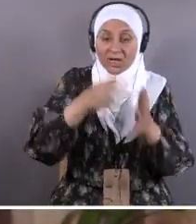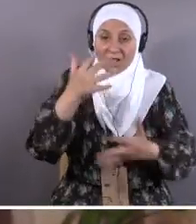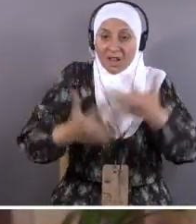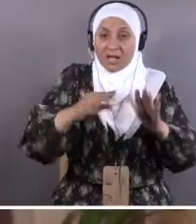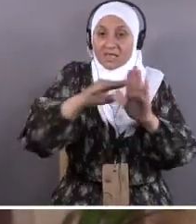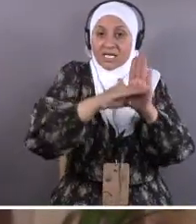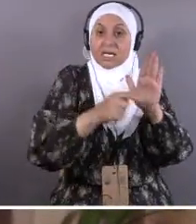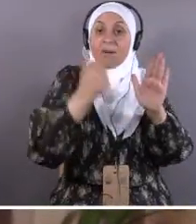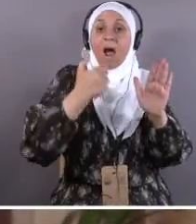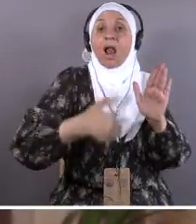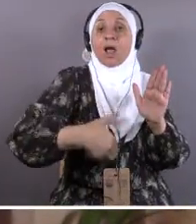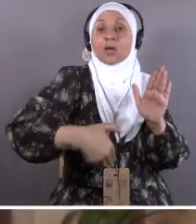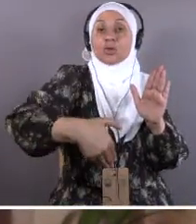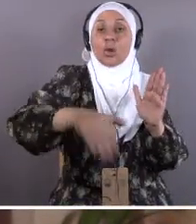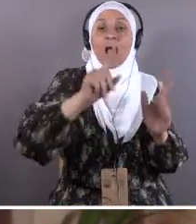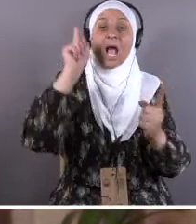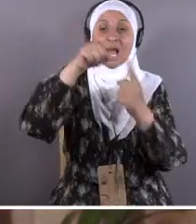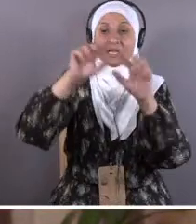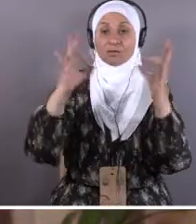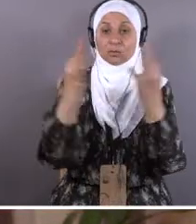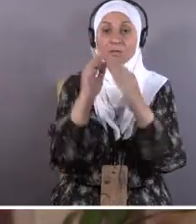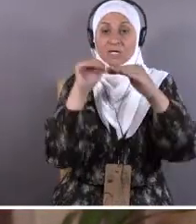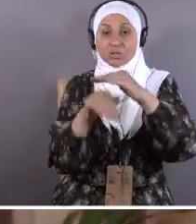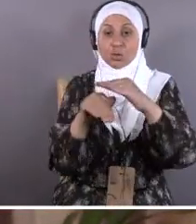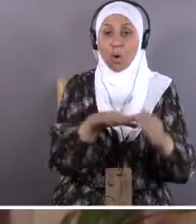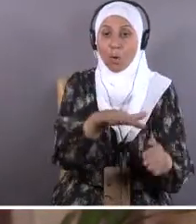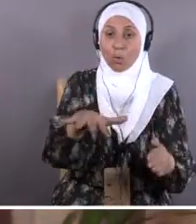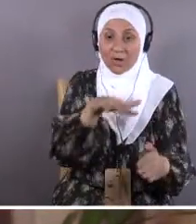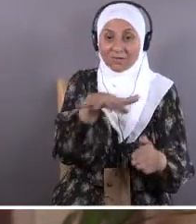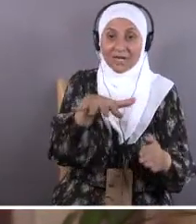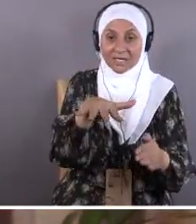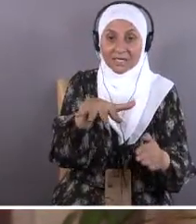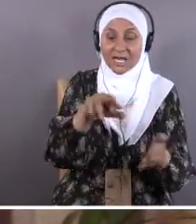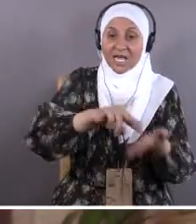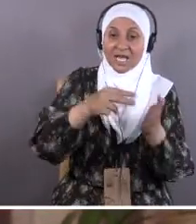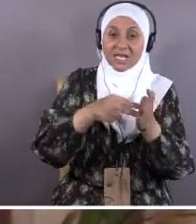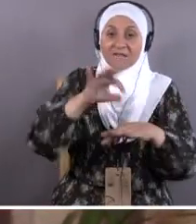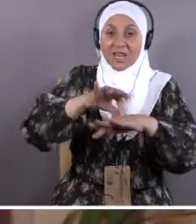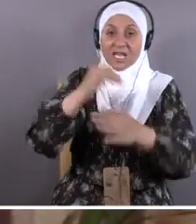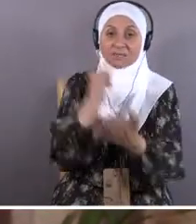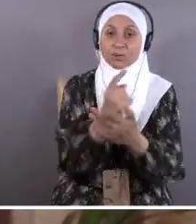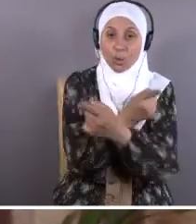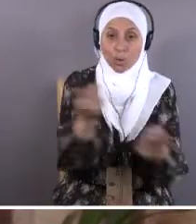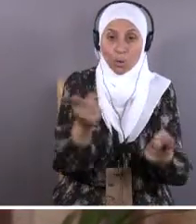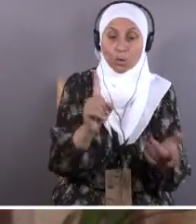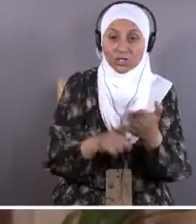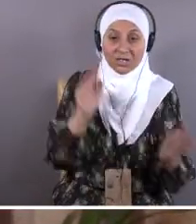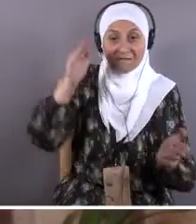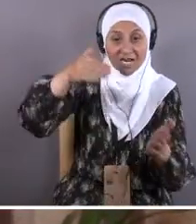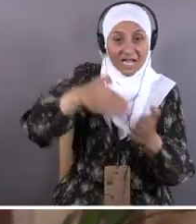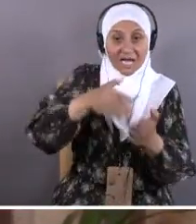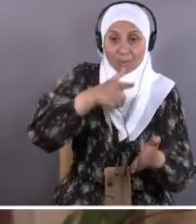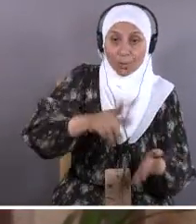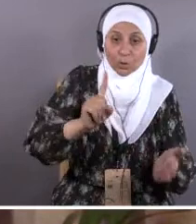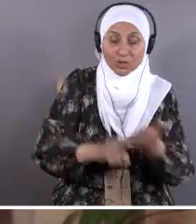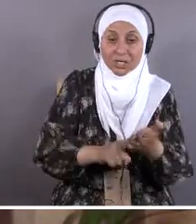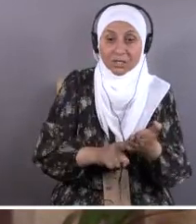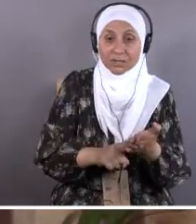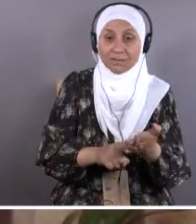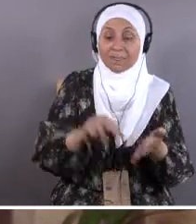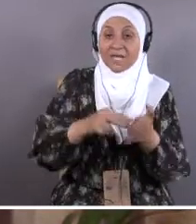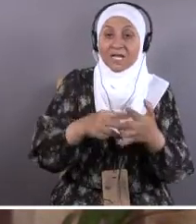community and driving action at the grassroots level. Let me close by emphasizing that both individually and